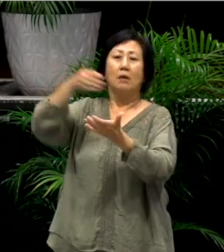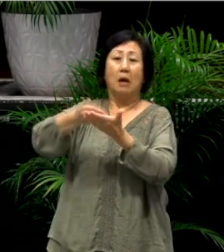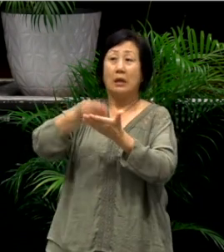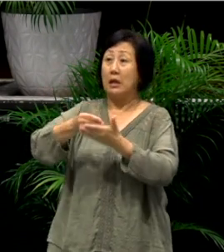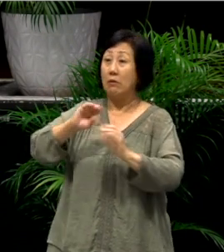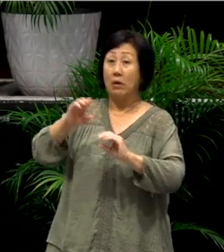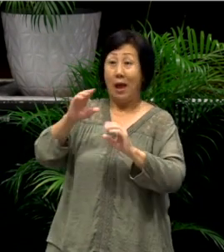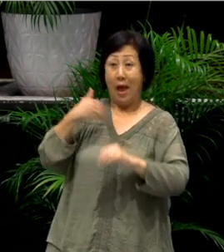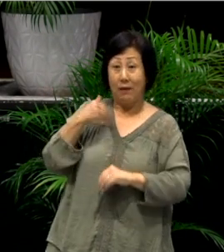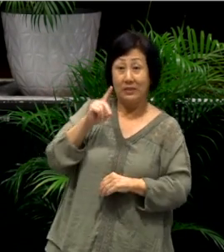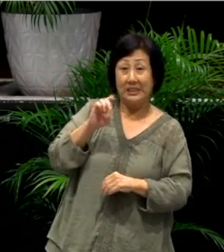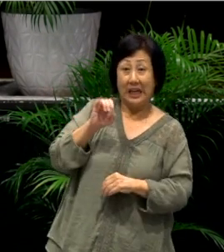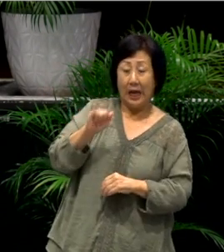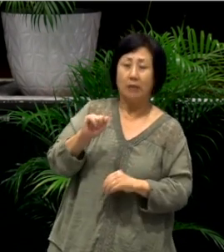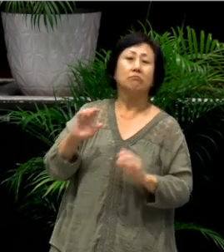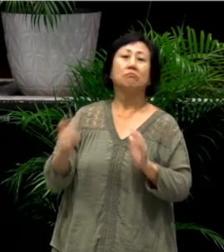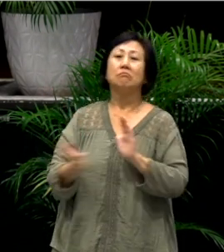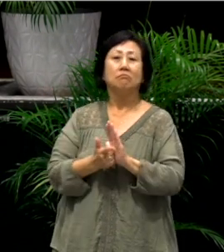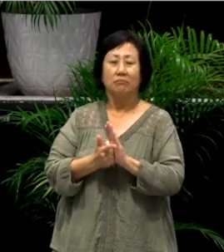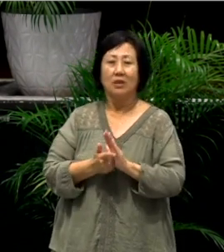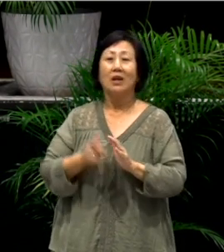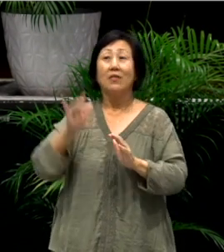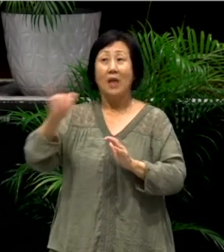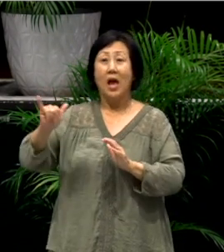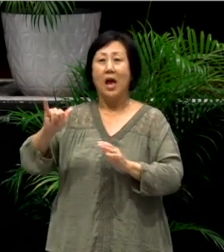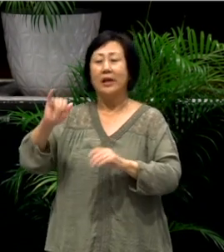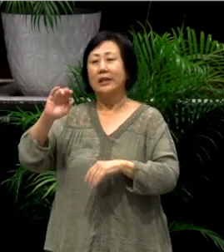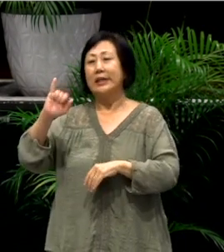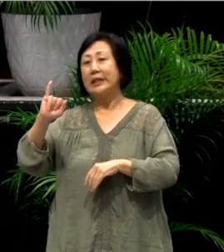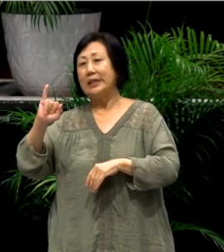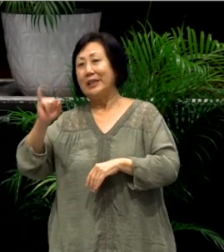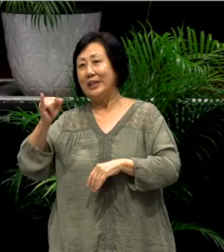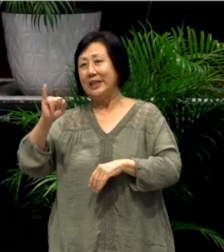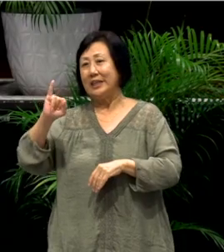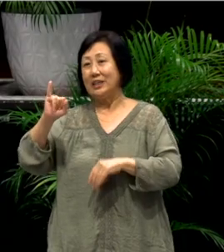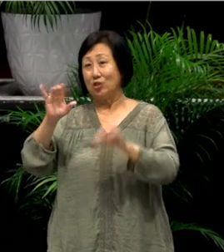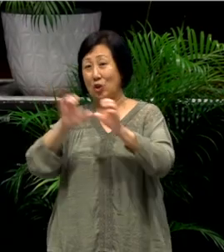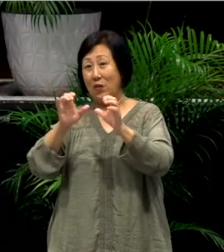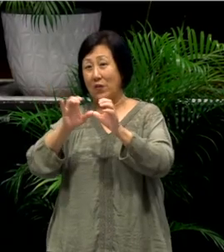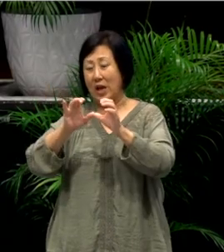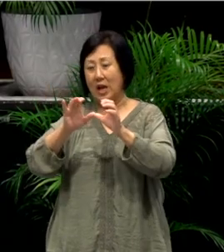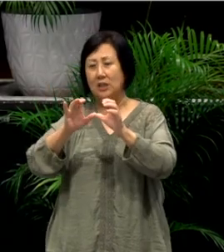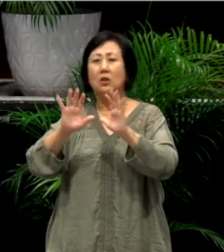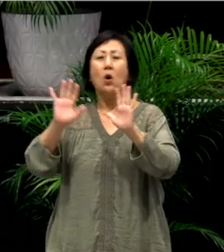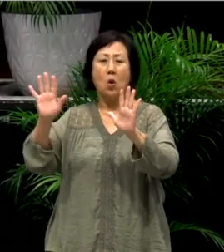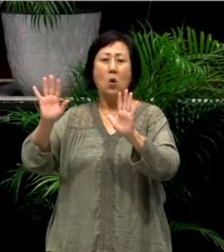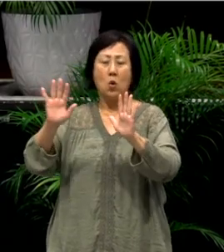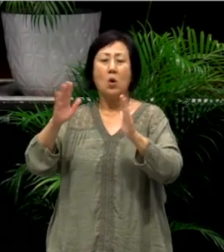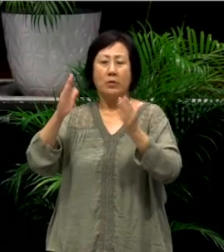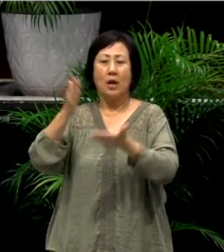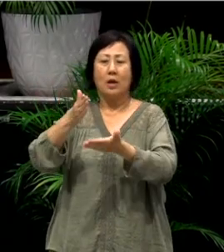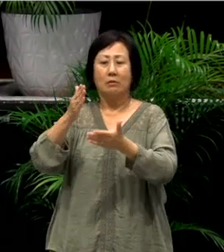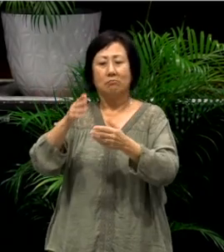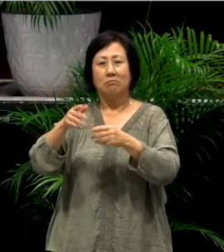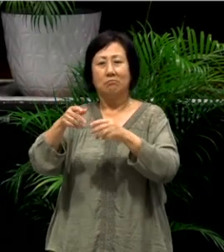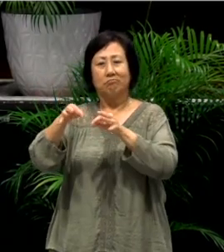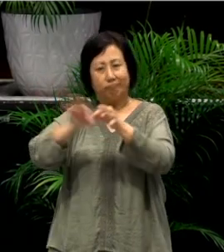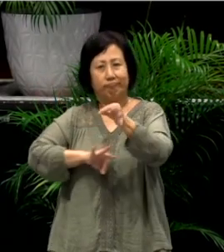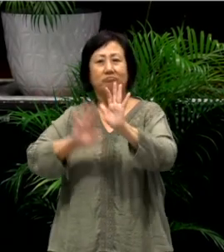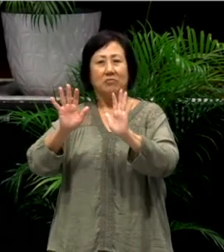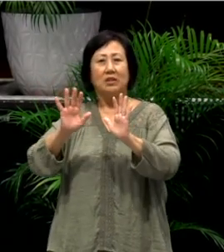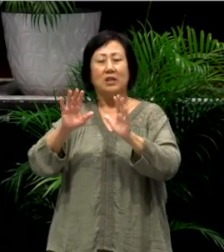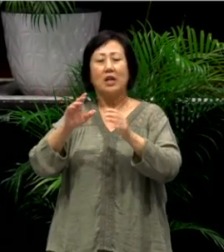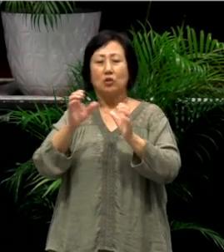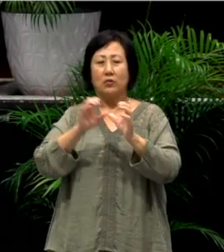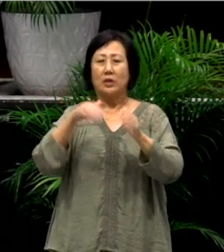restraining order, and that has been lifted, meaning that certifications now can go forward. And so that is